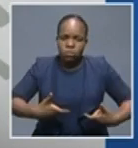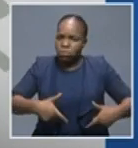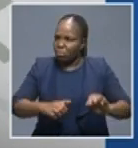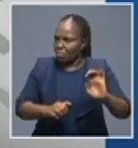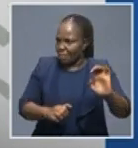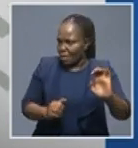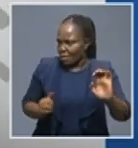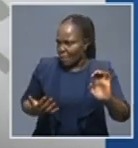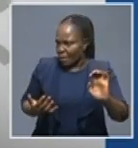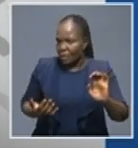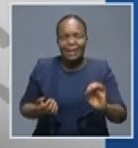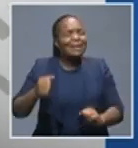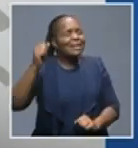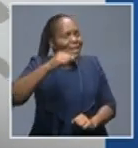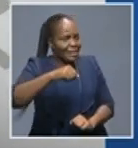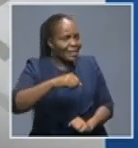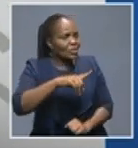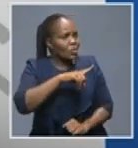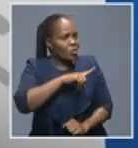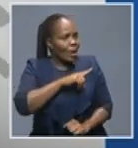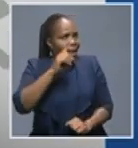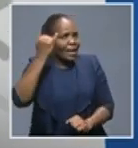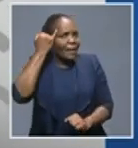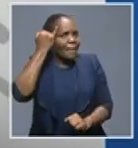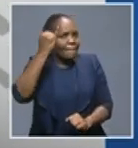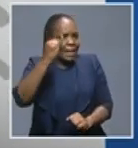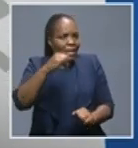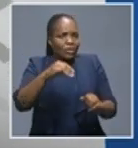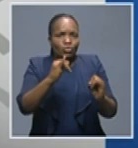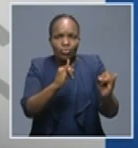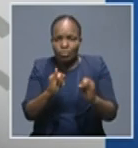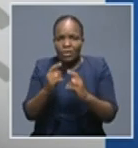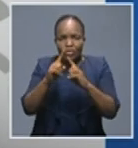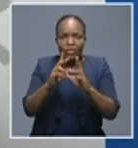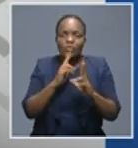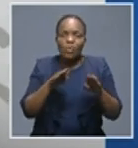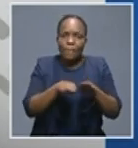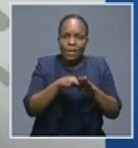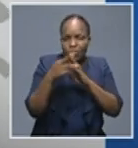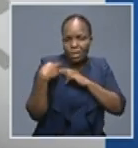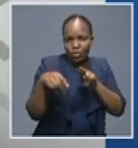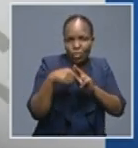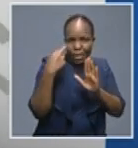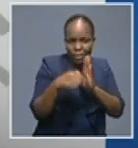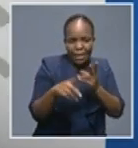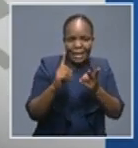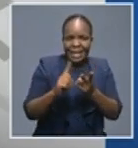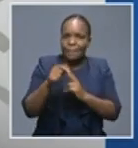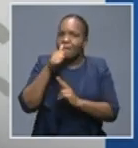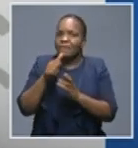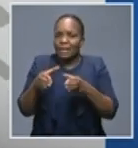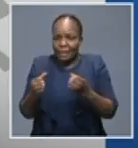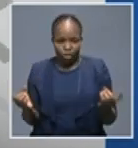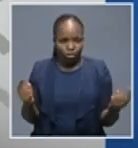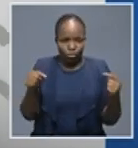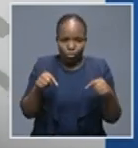I think so, because the purpose was really to bring the policymakers and the private sector in one room to say,